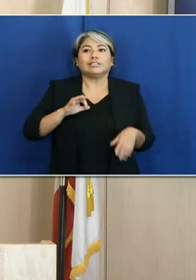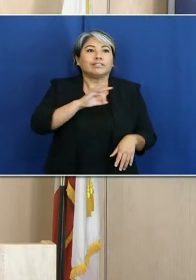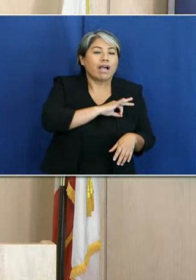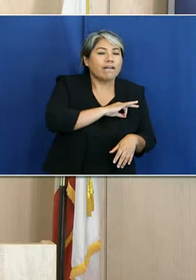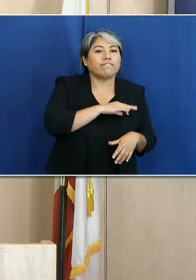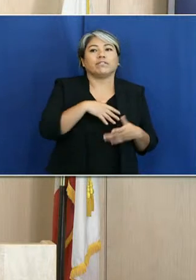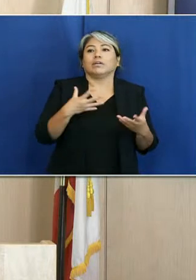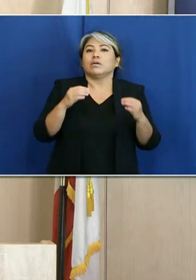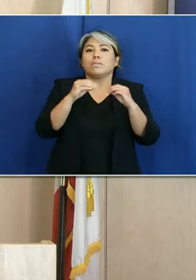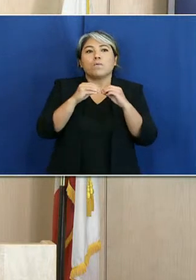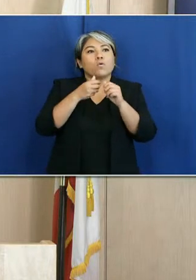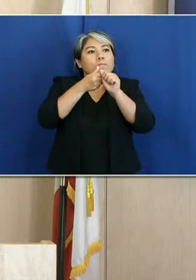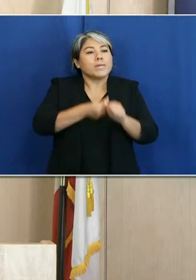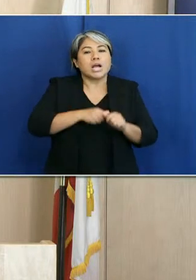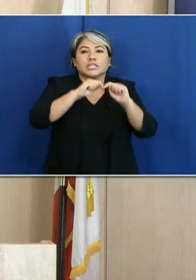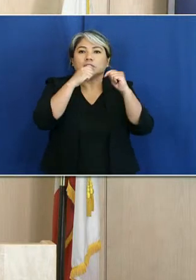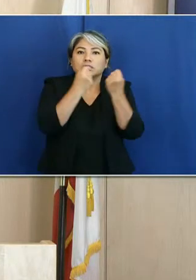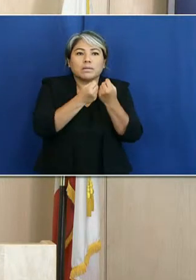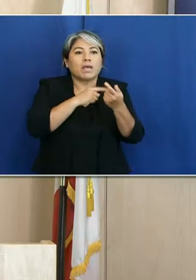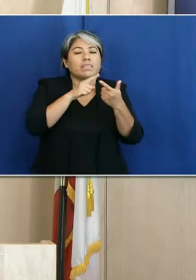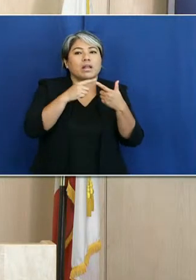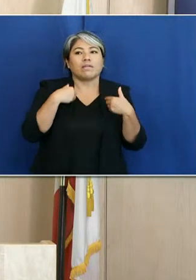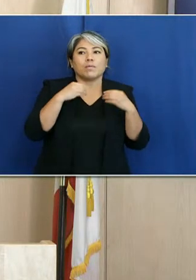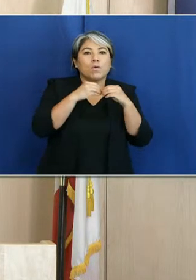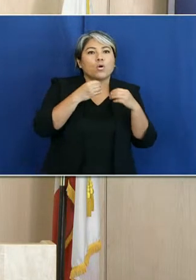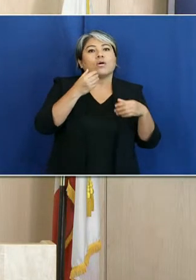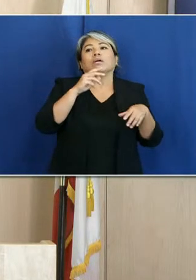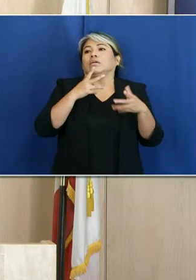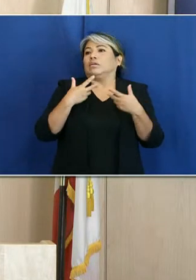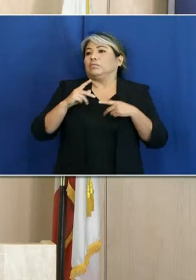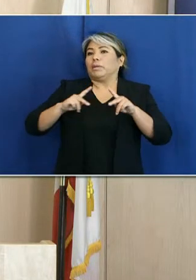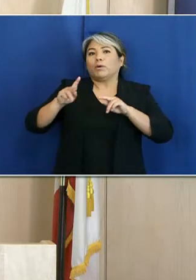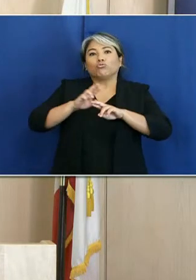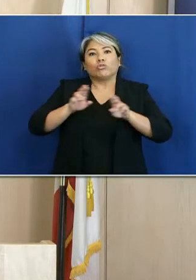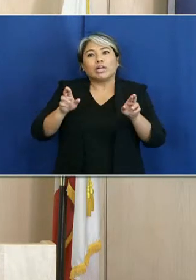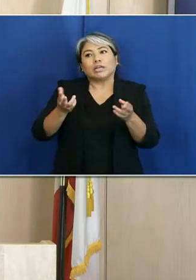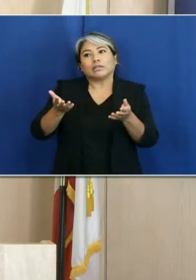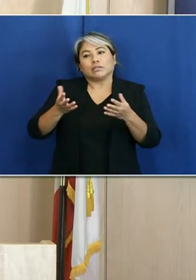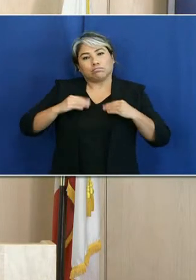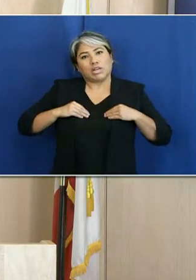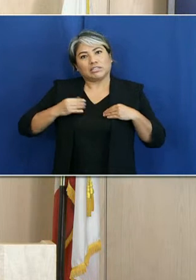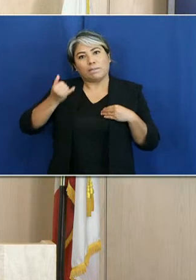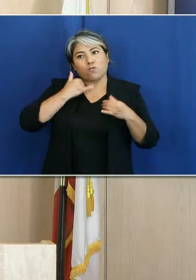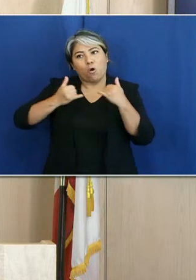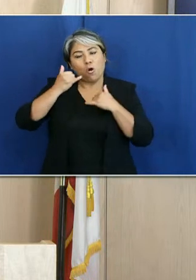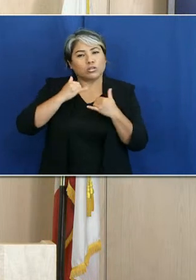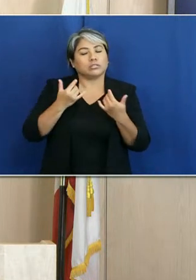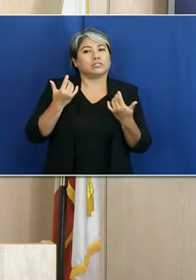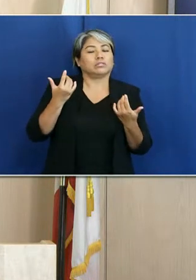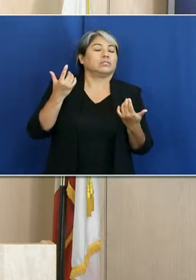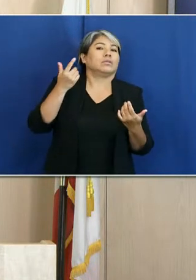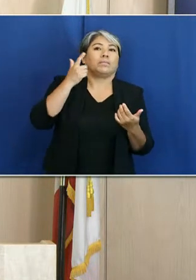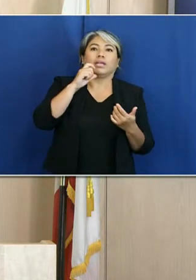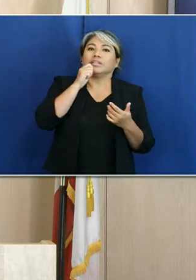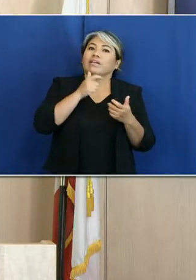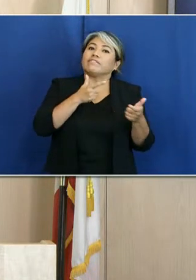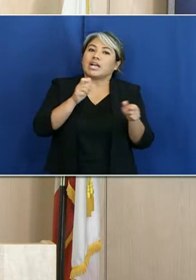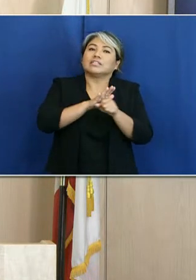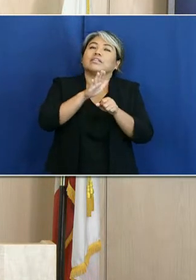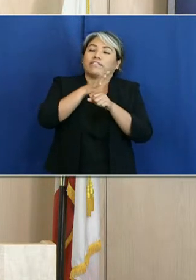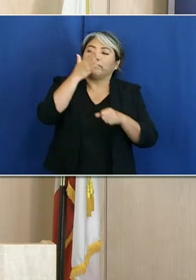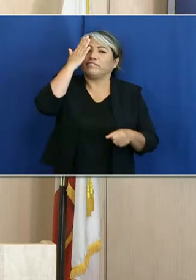our compliance teams, refine our hotline process in order to get information, because we don't think we have been going fast